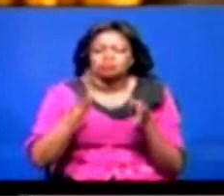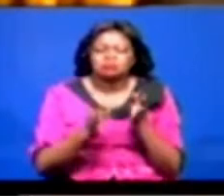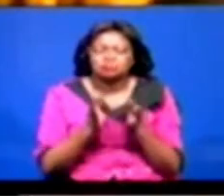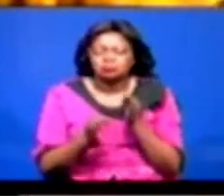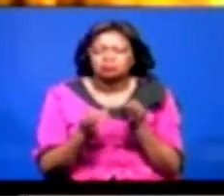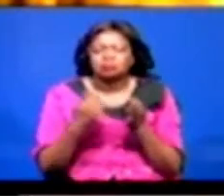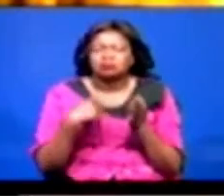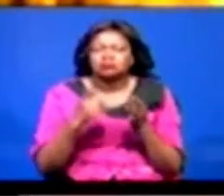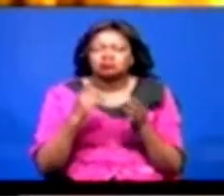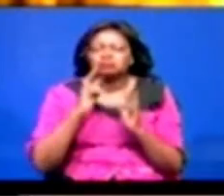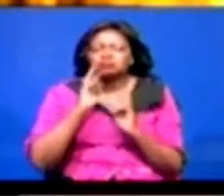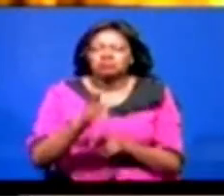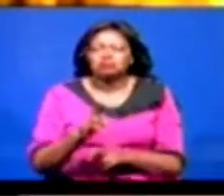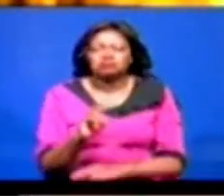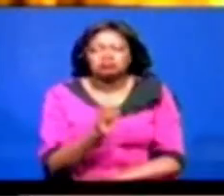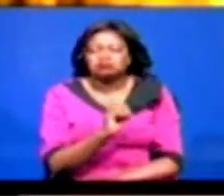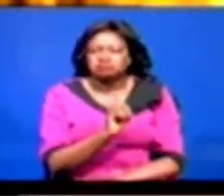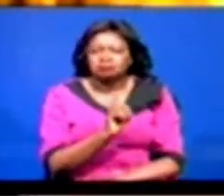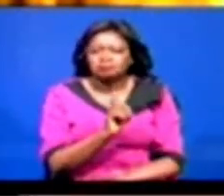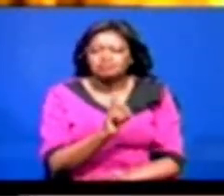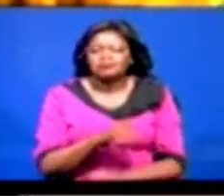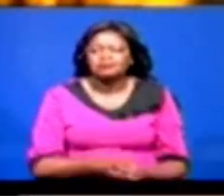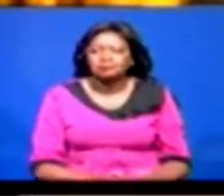the outcome. It doesn't.